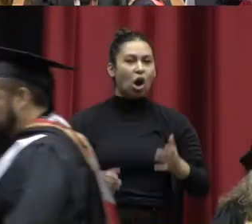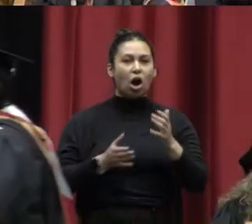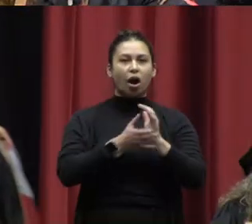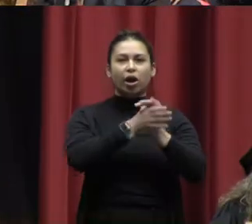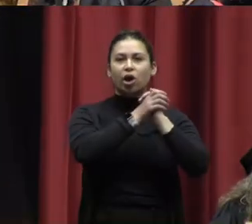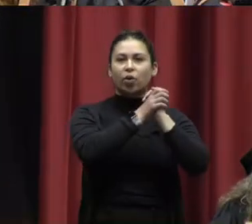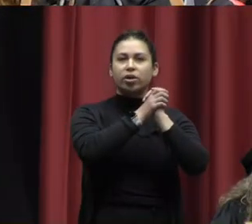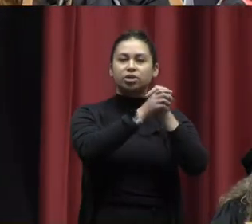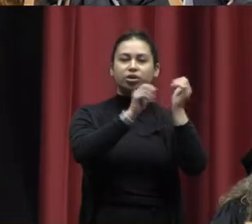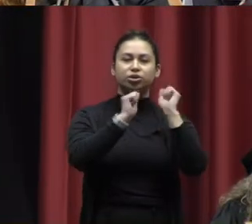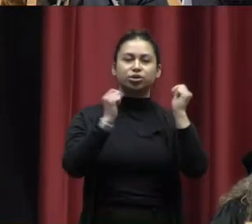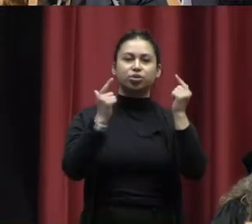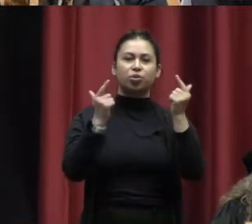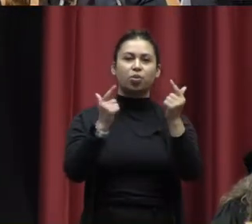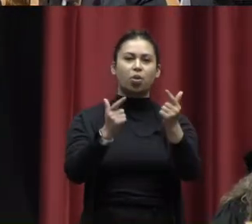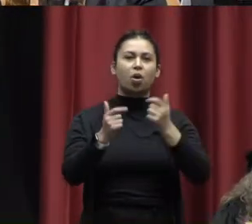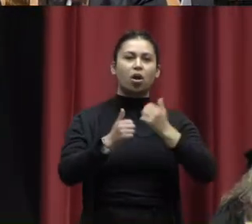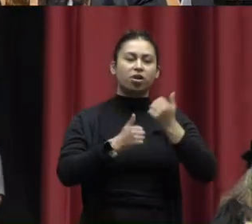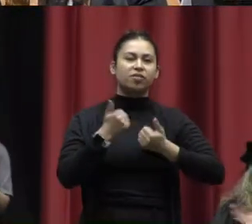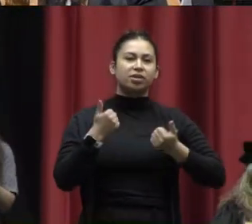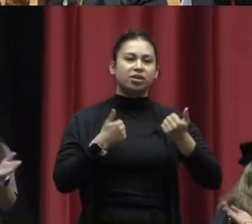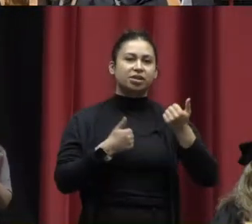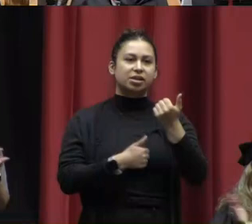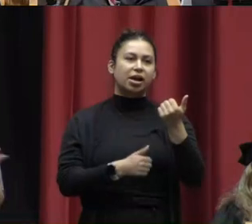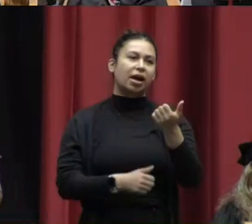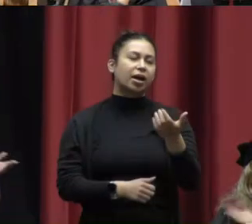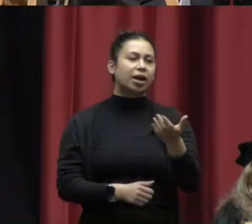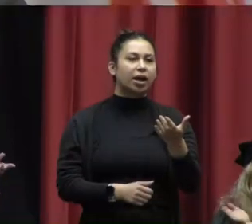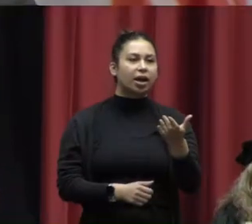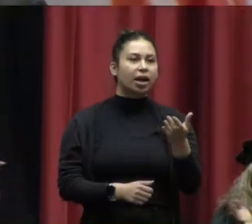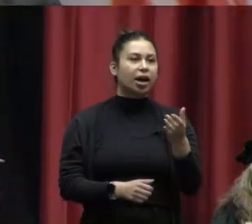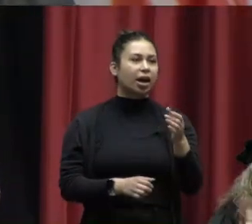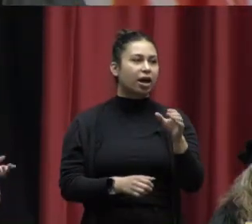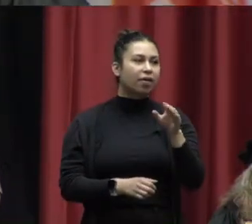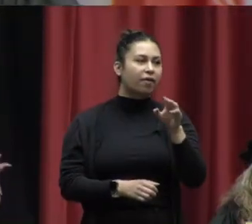Congratulations to all of our executive MBA graduates.